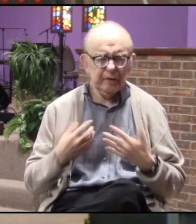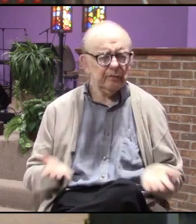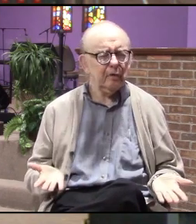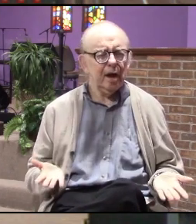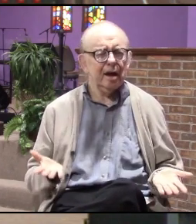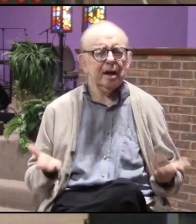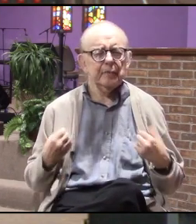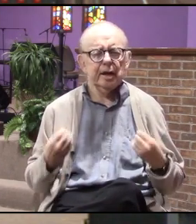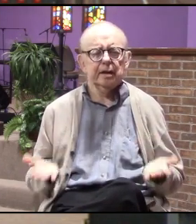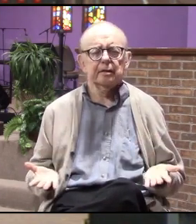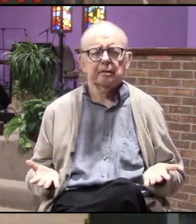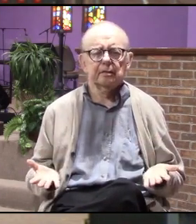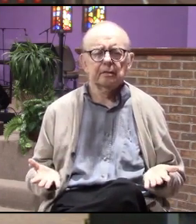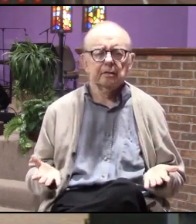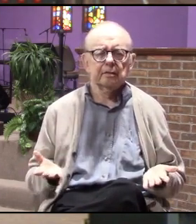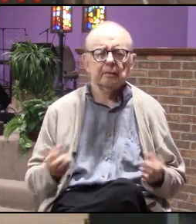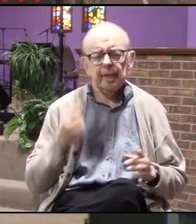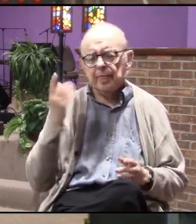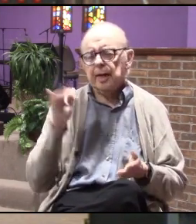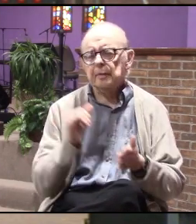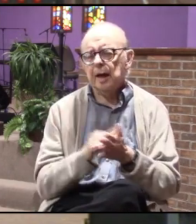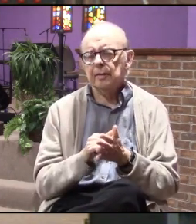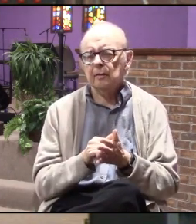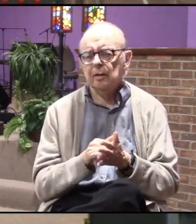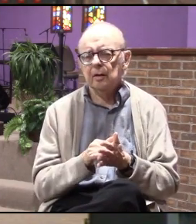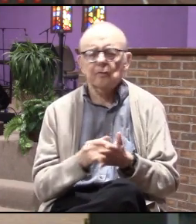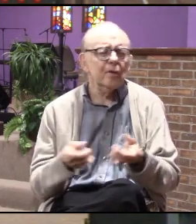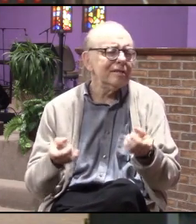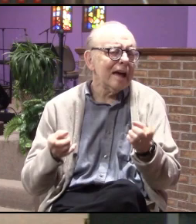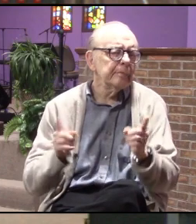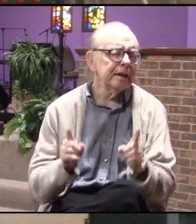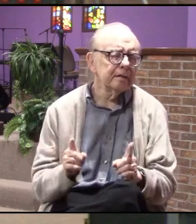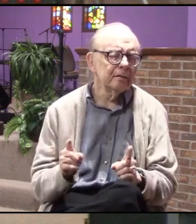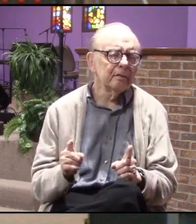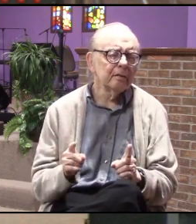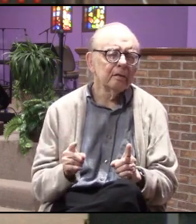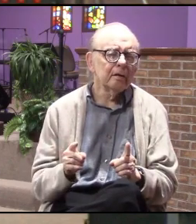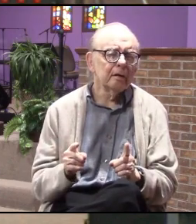for? When you think about what's going on,